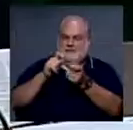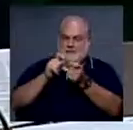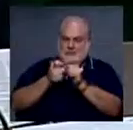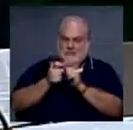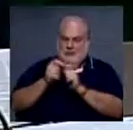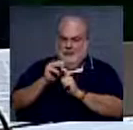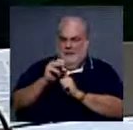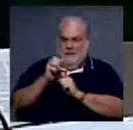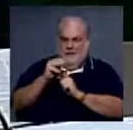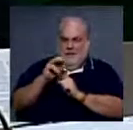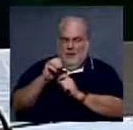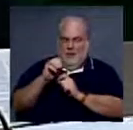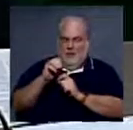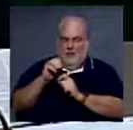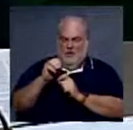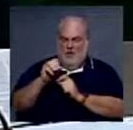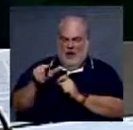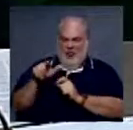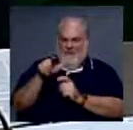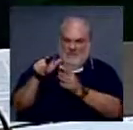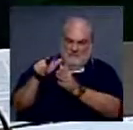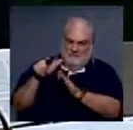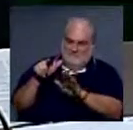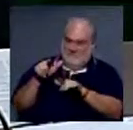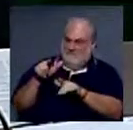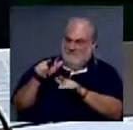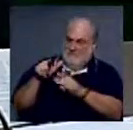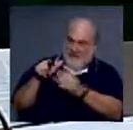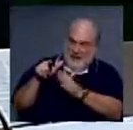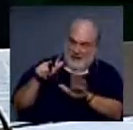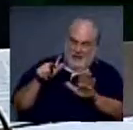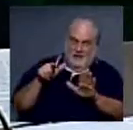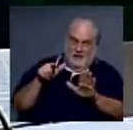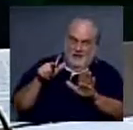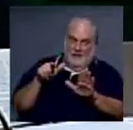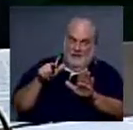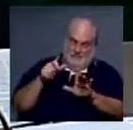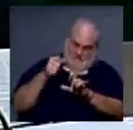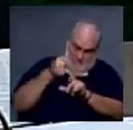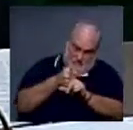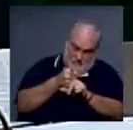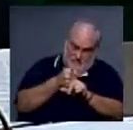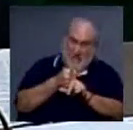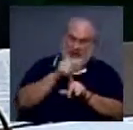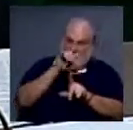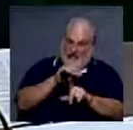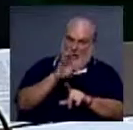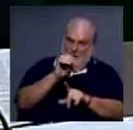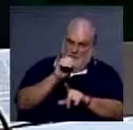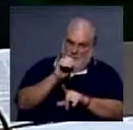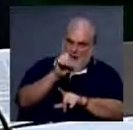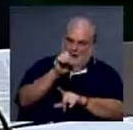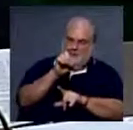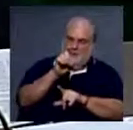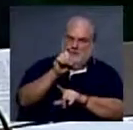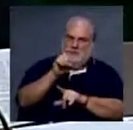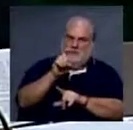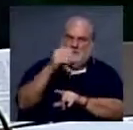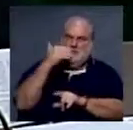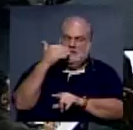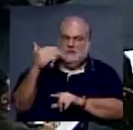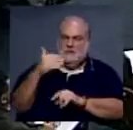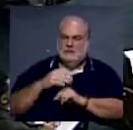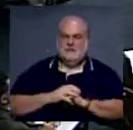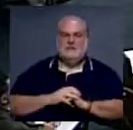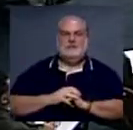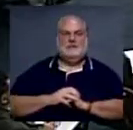you make a left-hand turn onto 36th Street off of Bowman, you just run right into that box. Thank you.